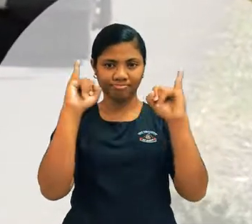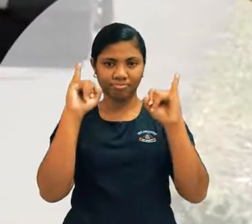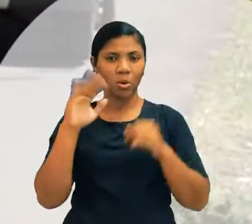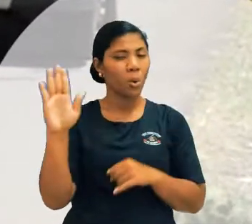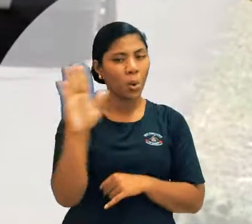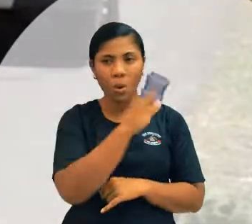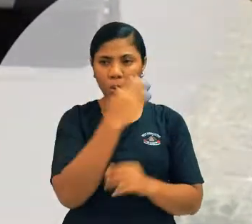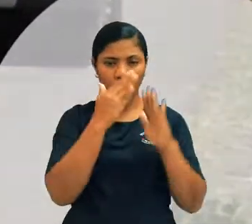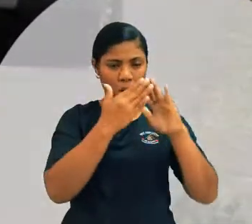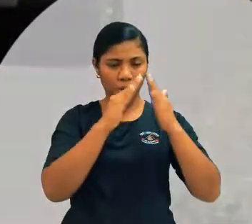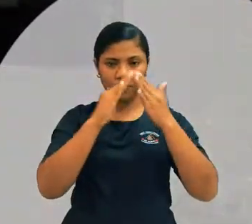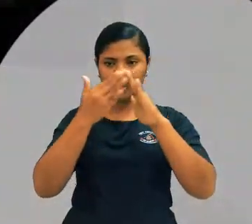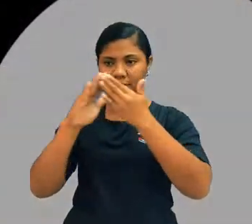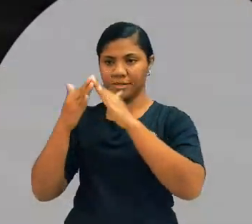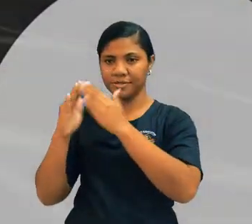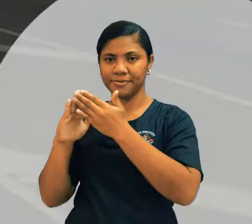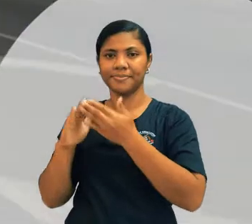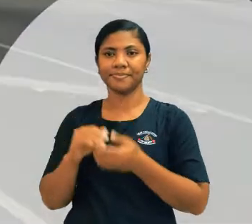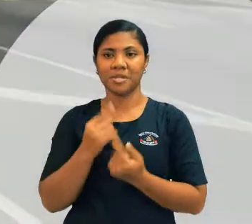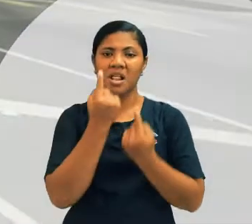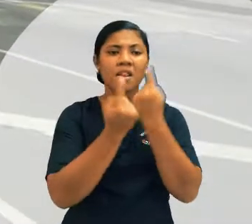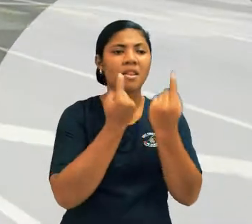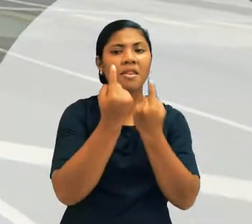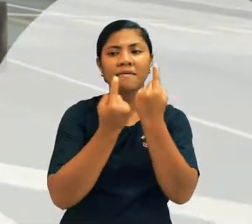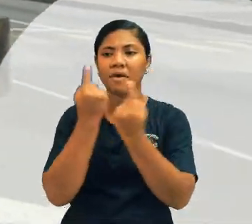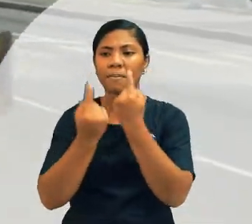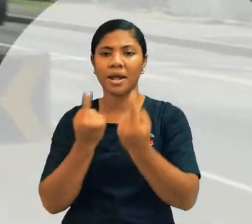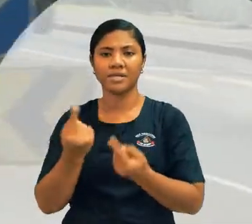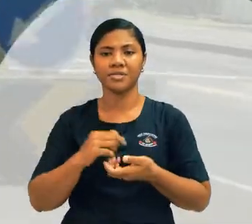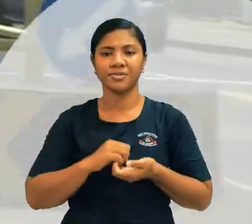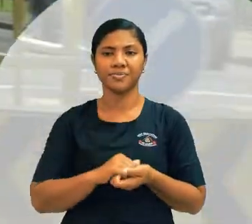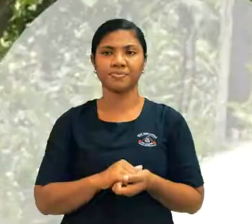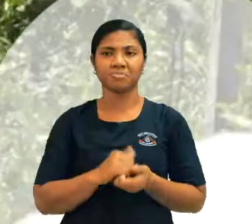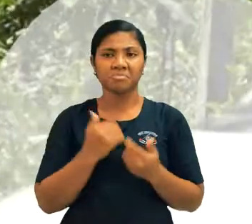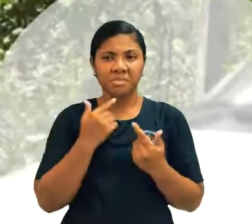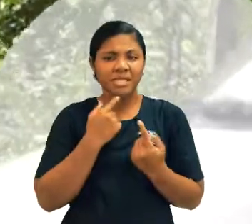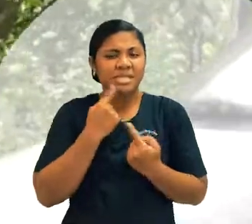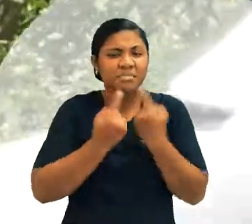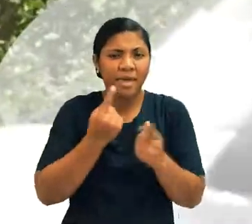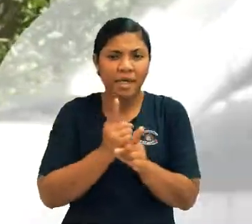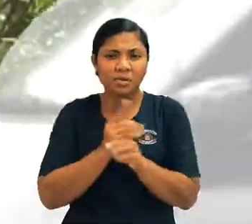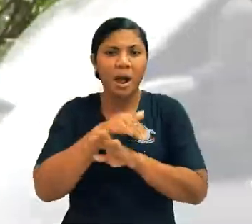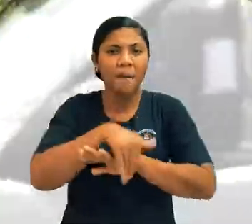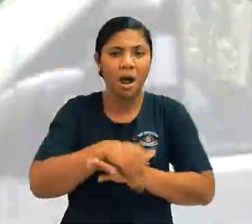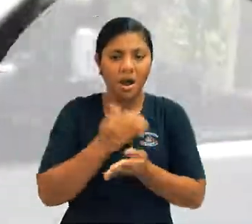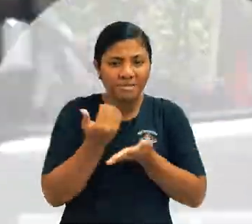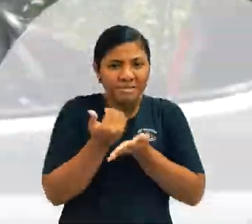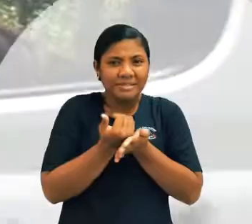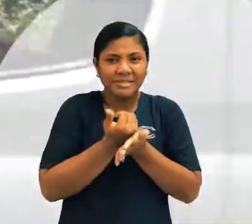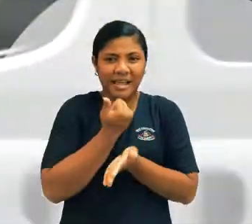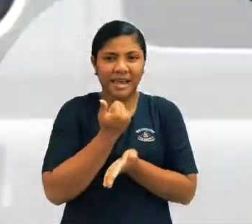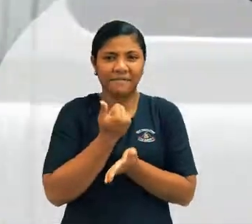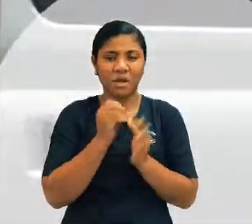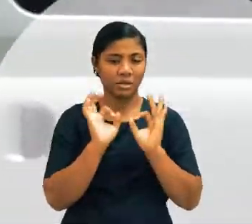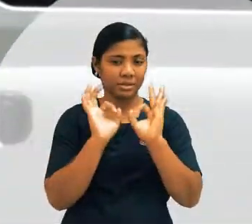of the villages and families, they've been abiding by it, all the distancing thing, especially when